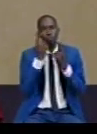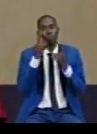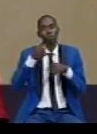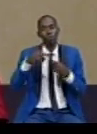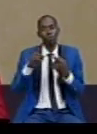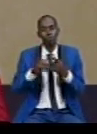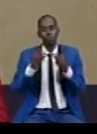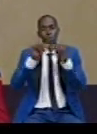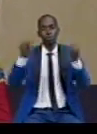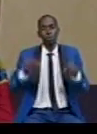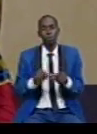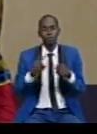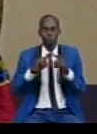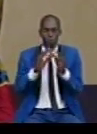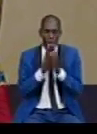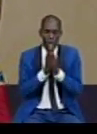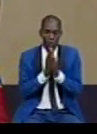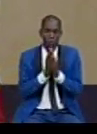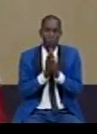And